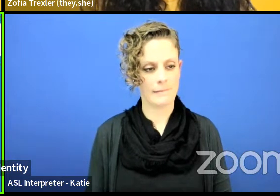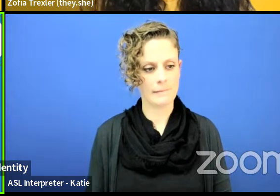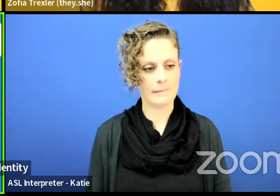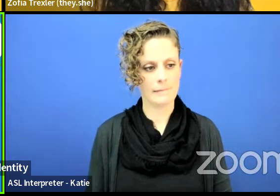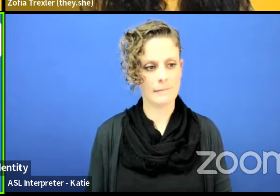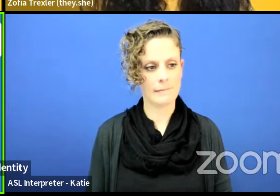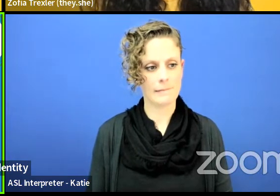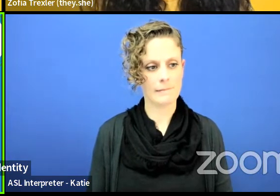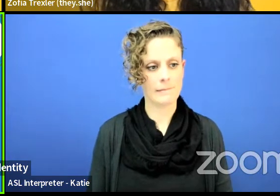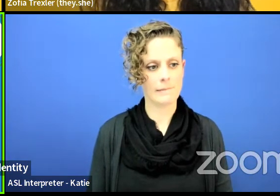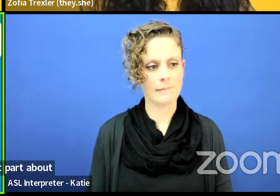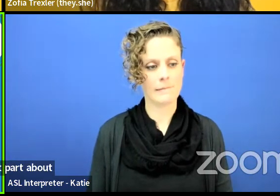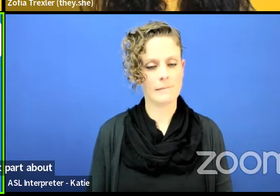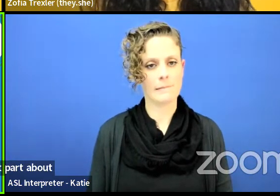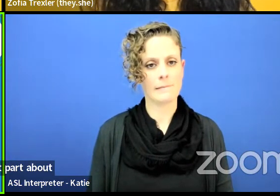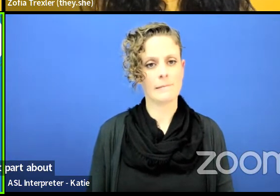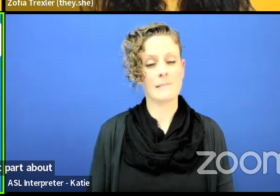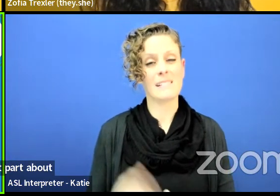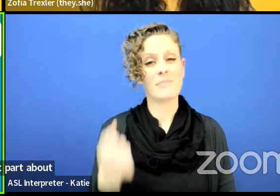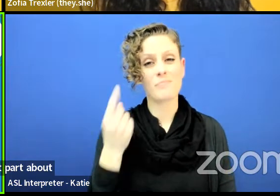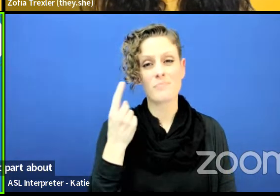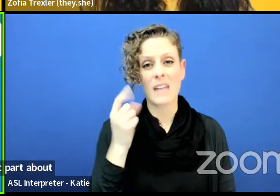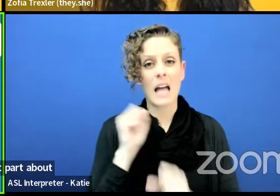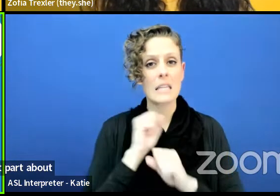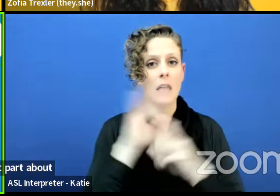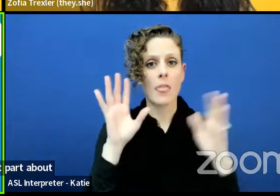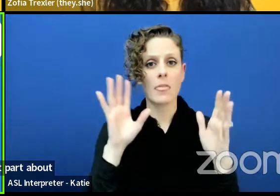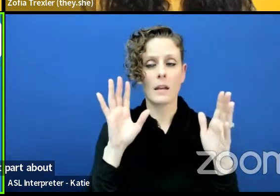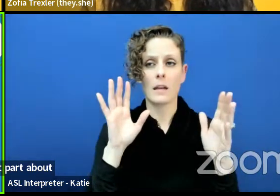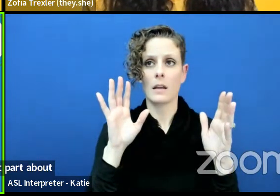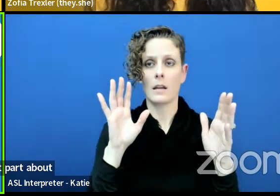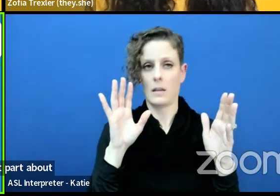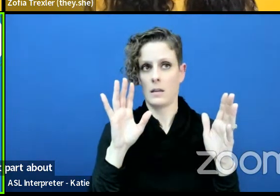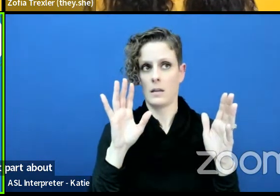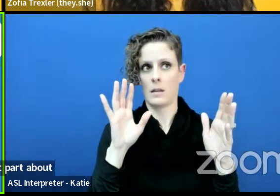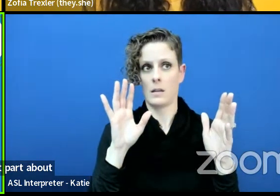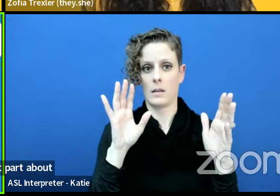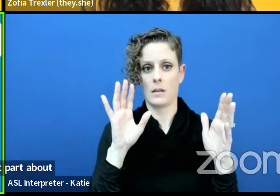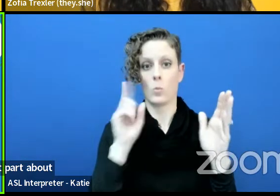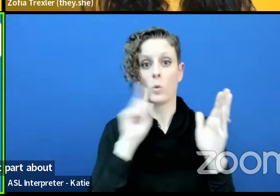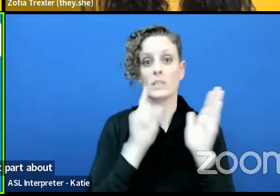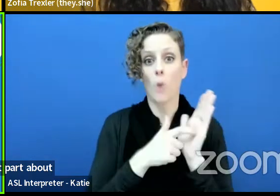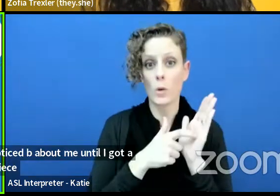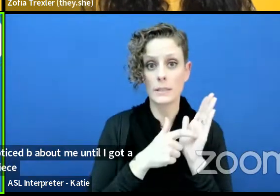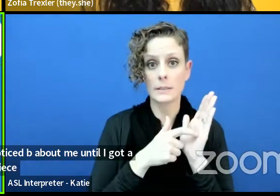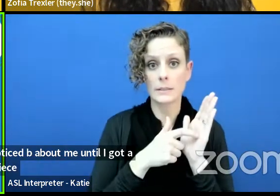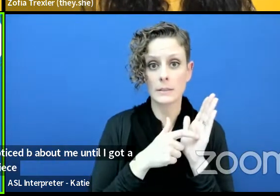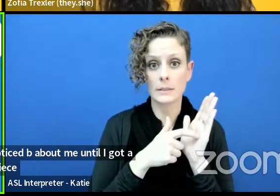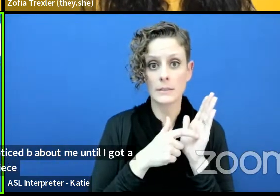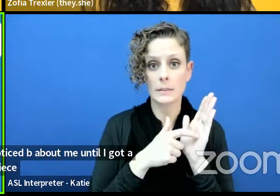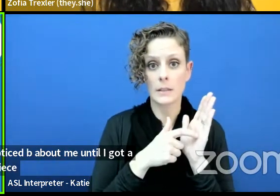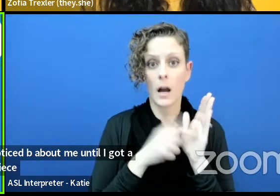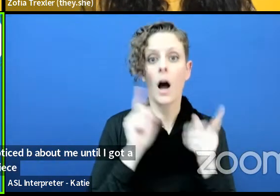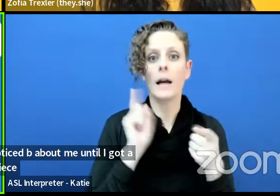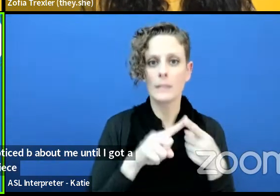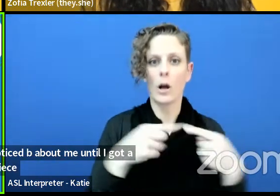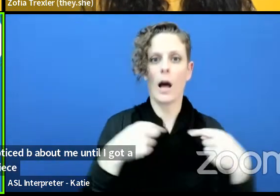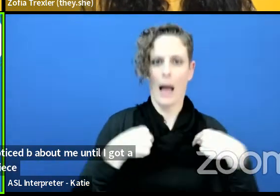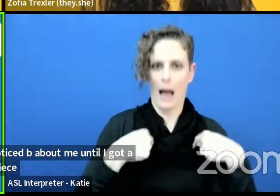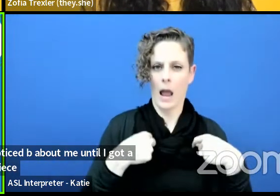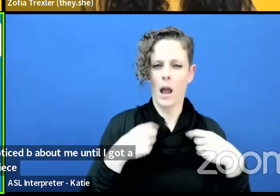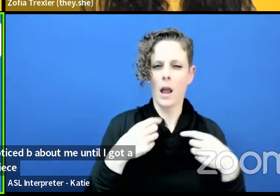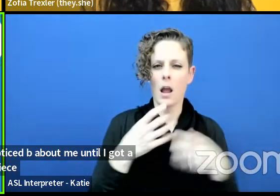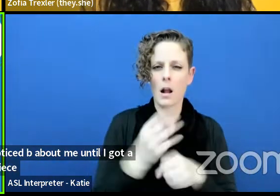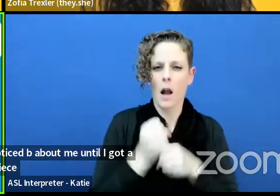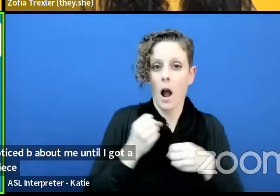nothing was ever noticed about me until I got a piece of equipment. Then that became my identity.